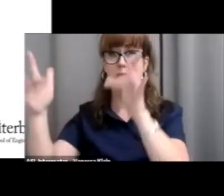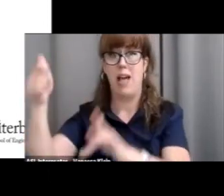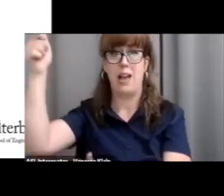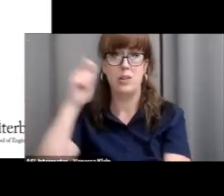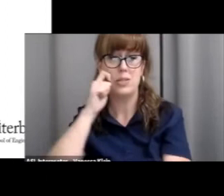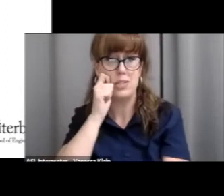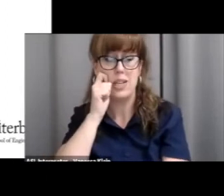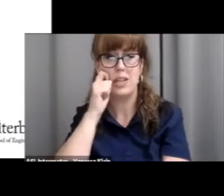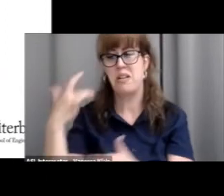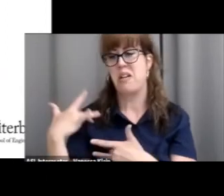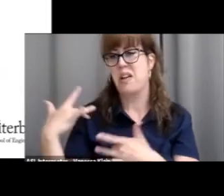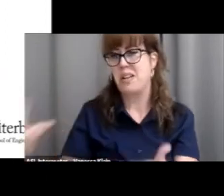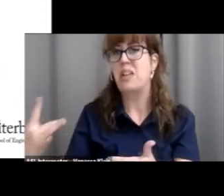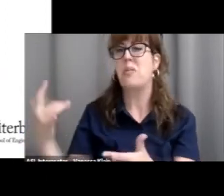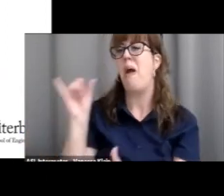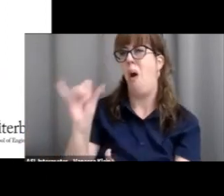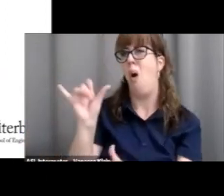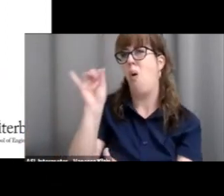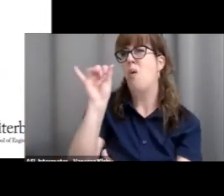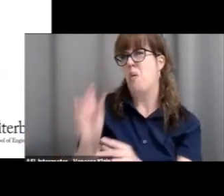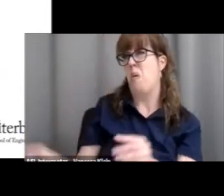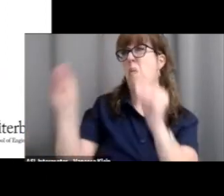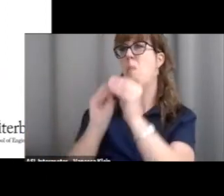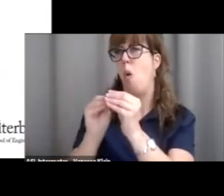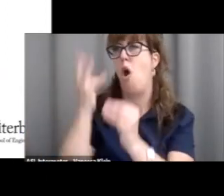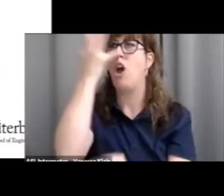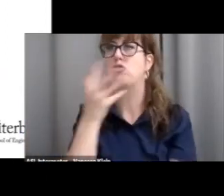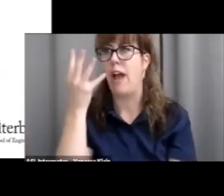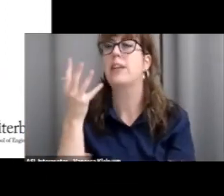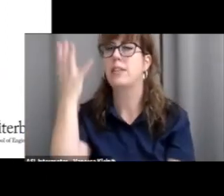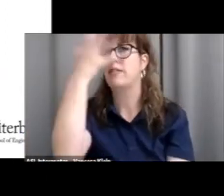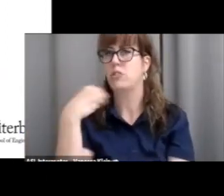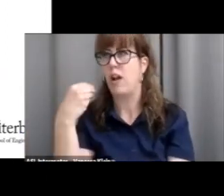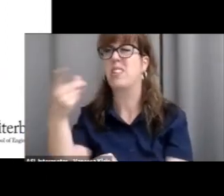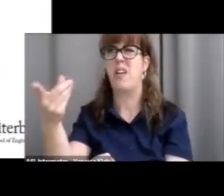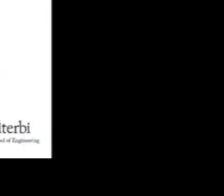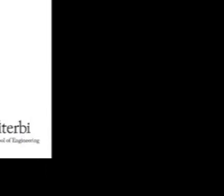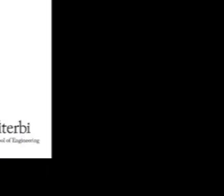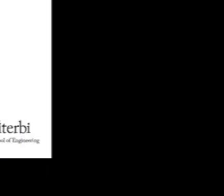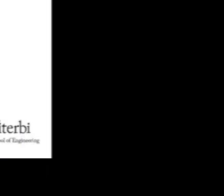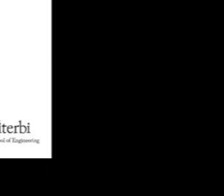be considered more attractive and preferred.